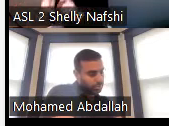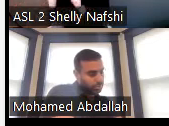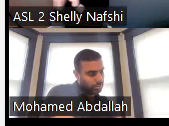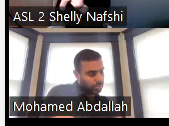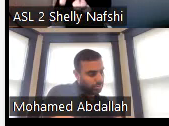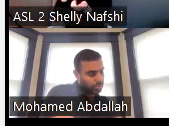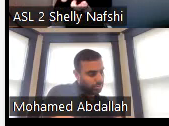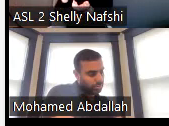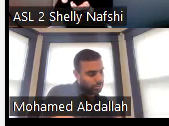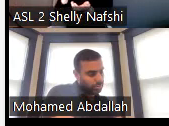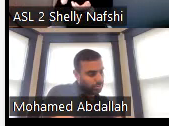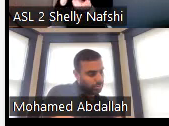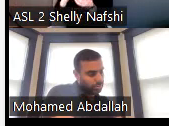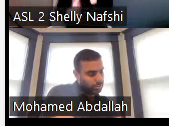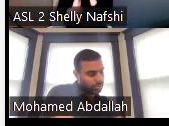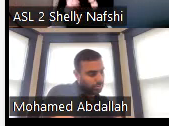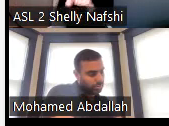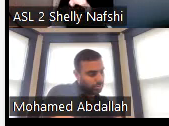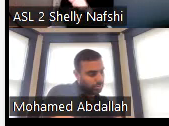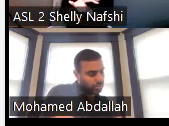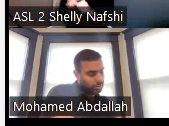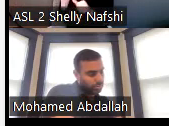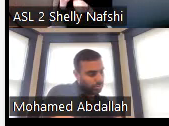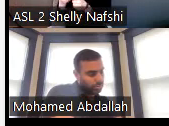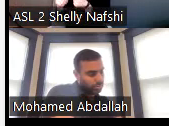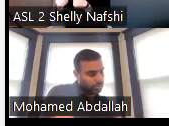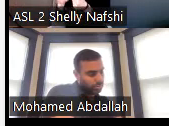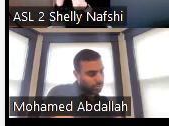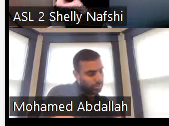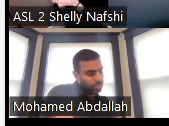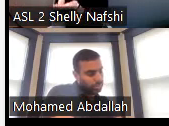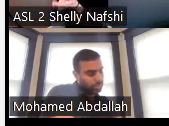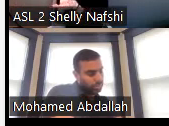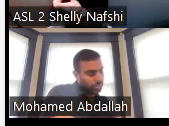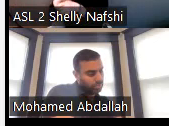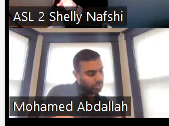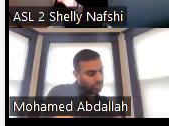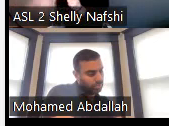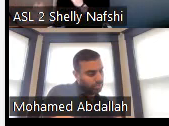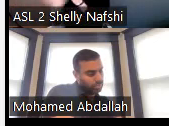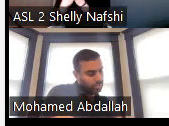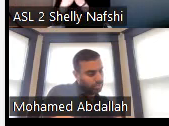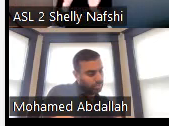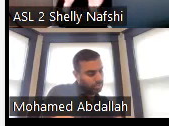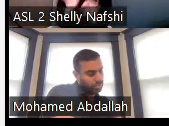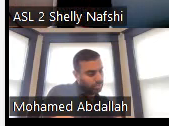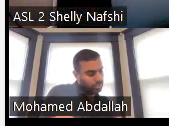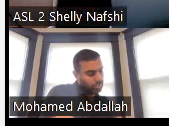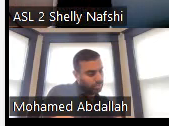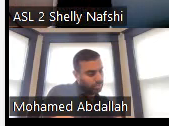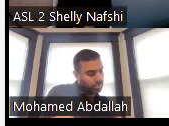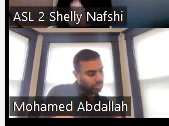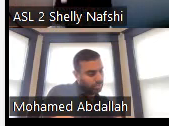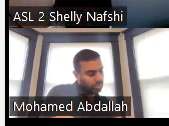workers to ensure that this is a good fit for them. When clients are in our safe suite, they need to be in